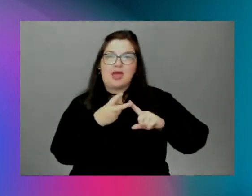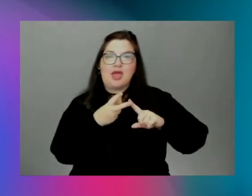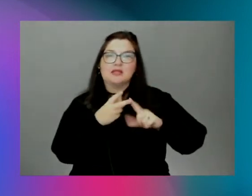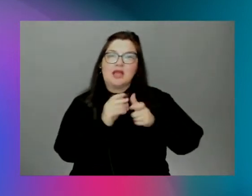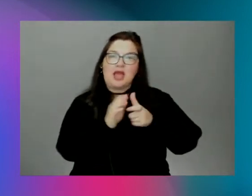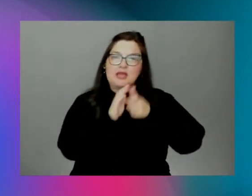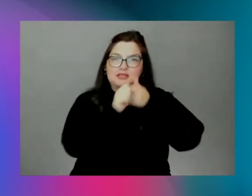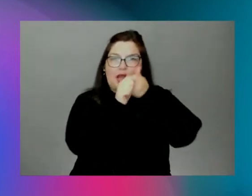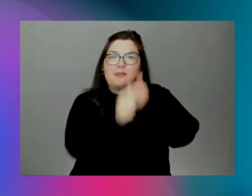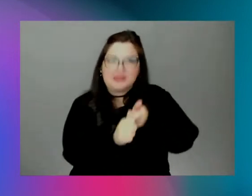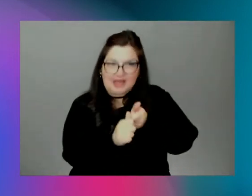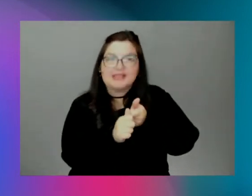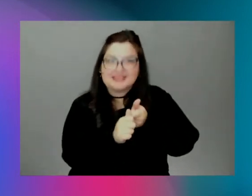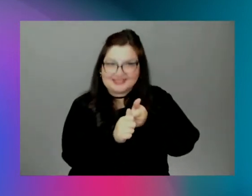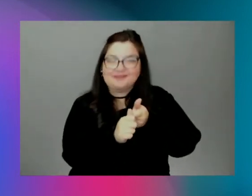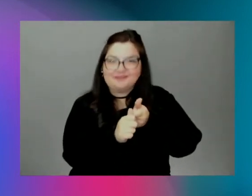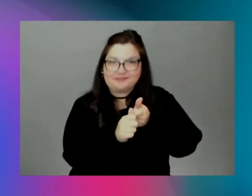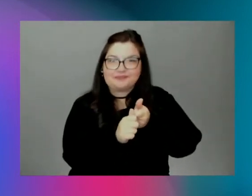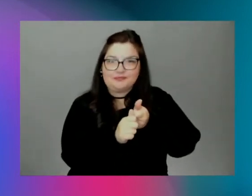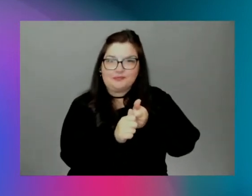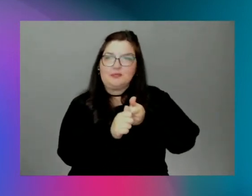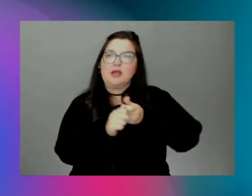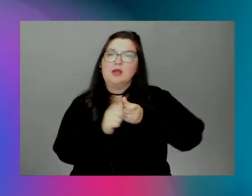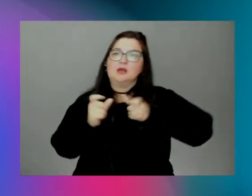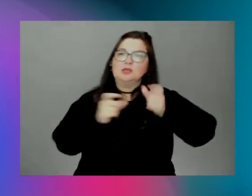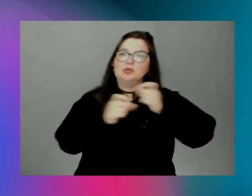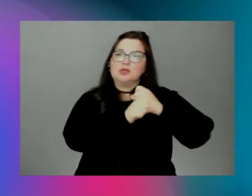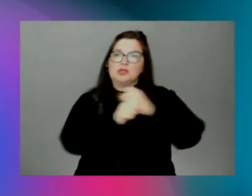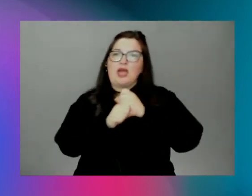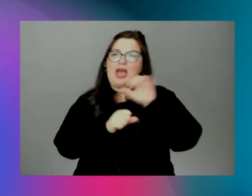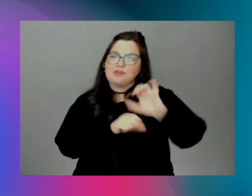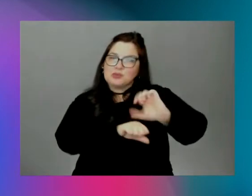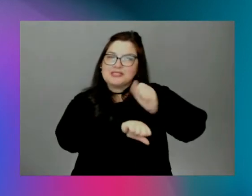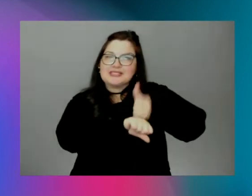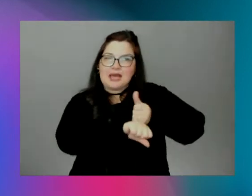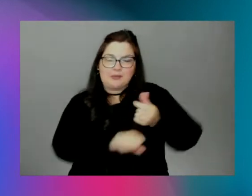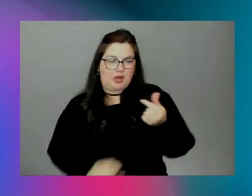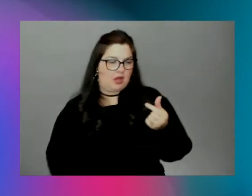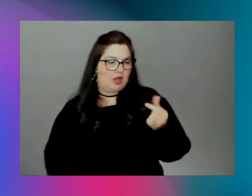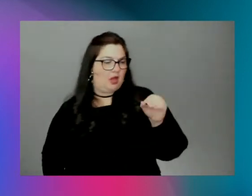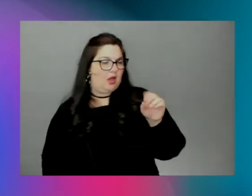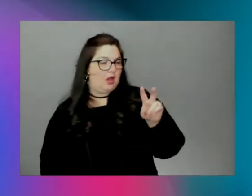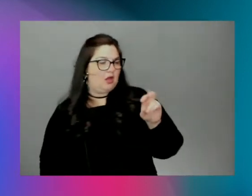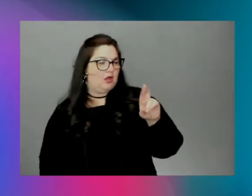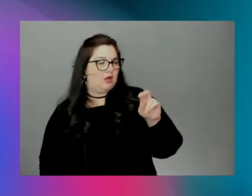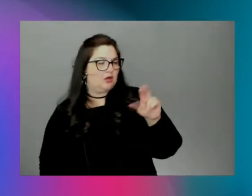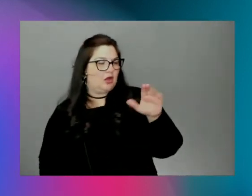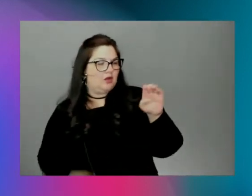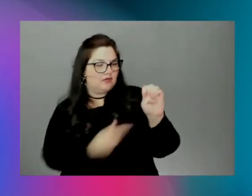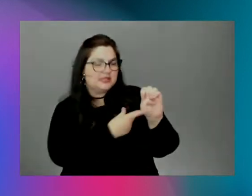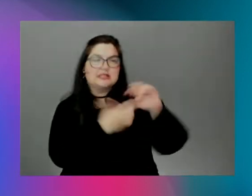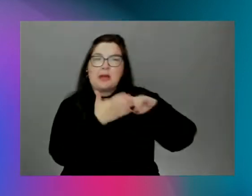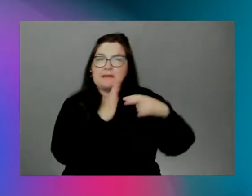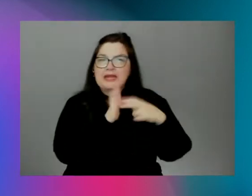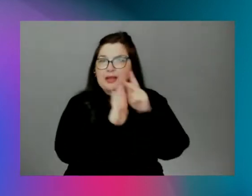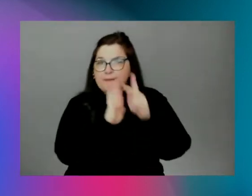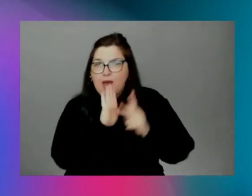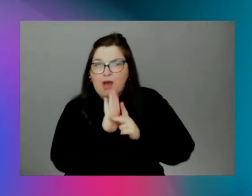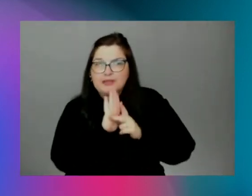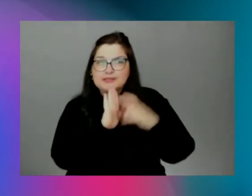the security, right, you have to put a governance in place. What it means governance, right? It could be policies and rules. It all depends